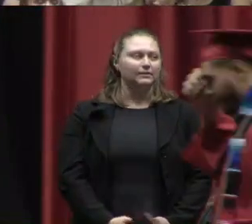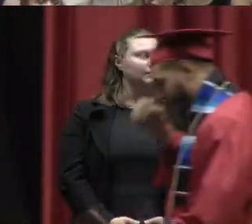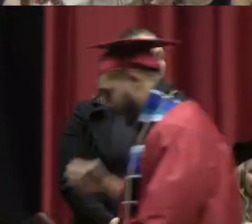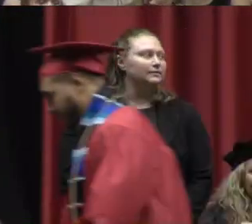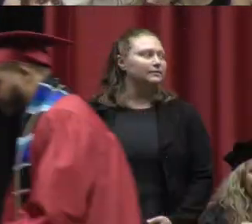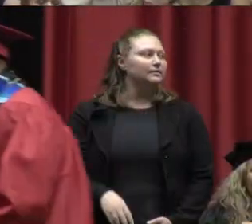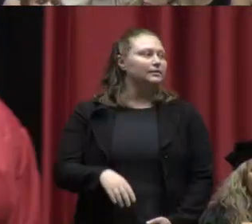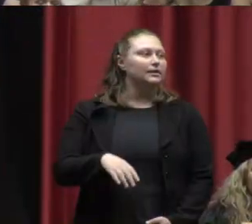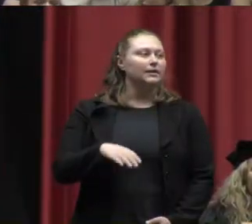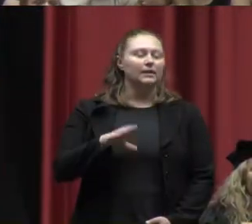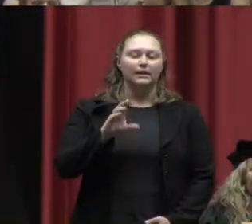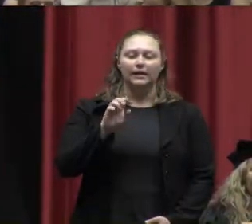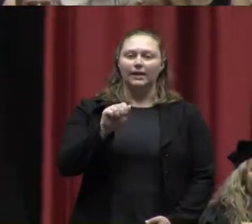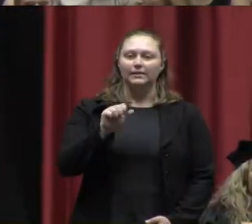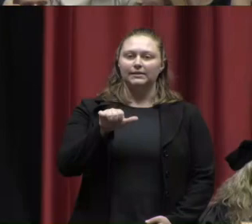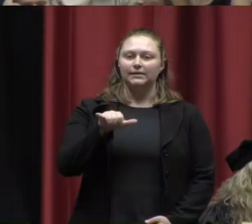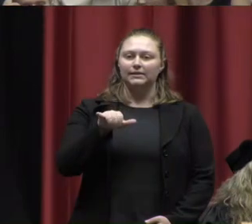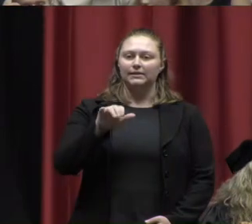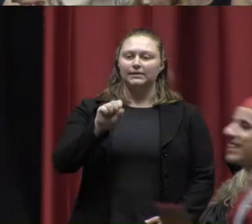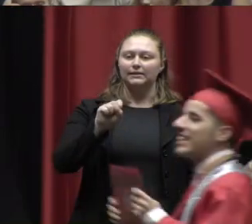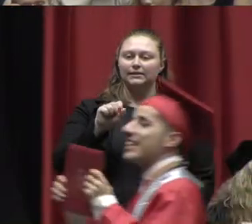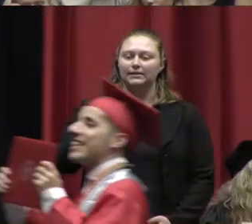Jason Sainz Aragon.